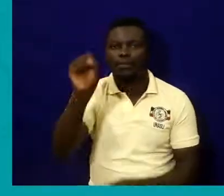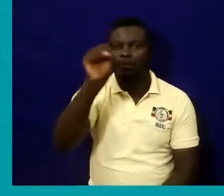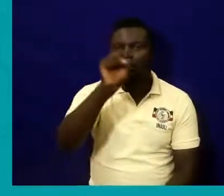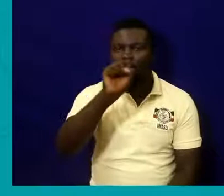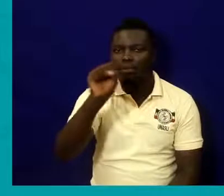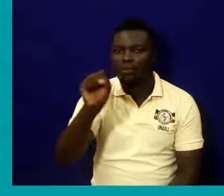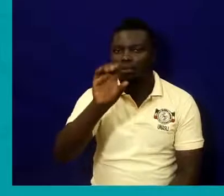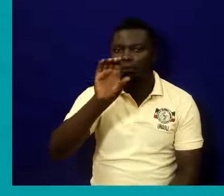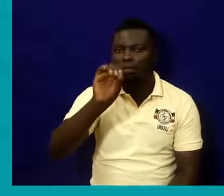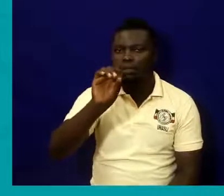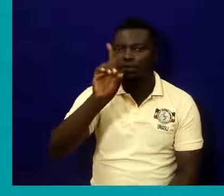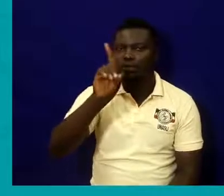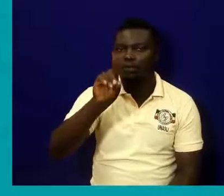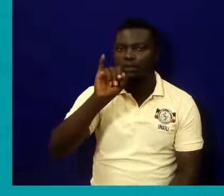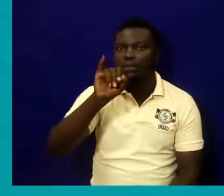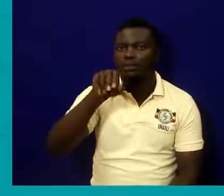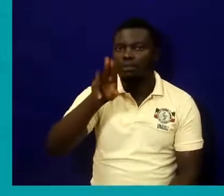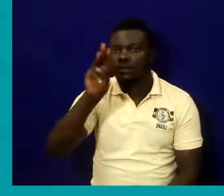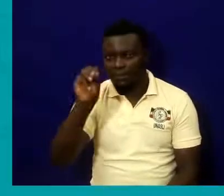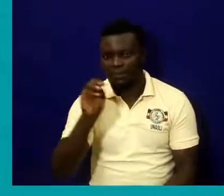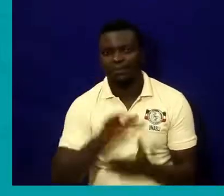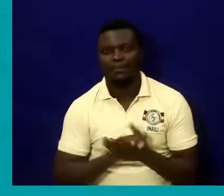sodium.